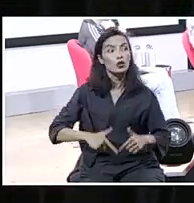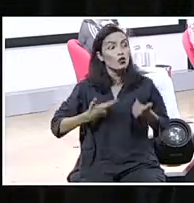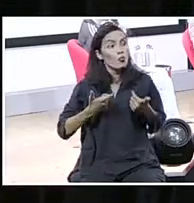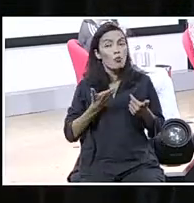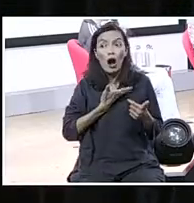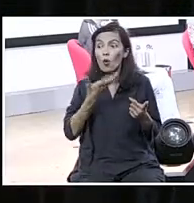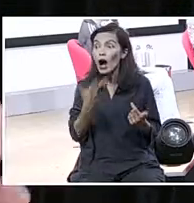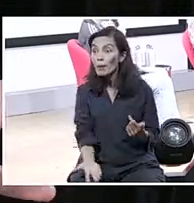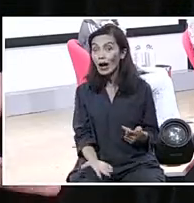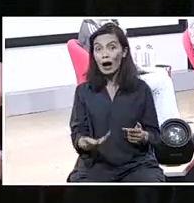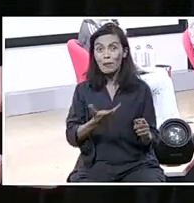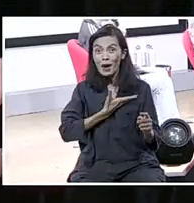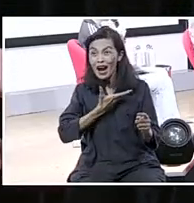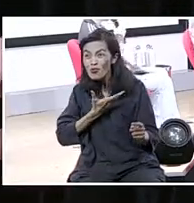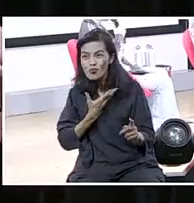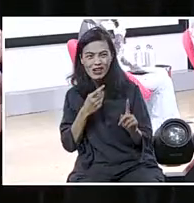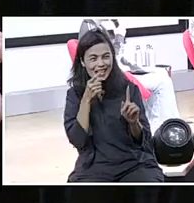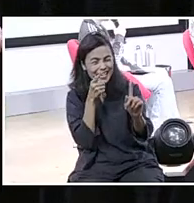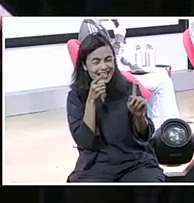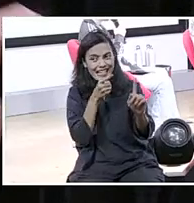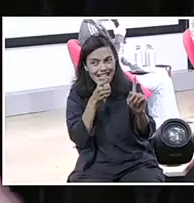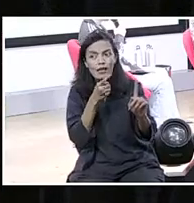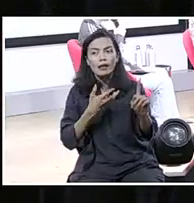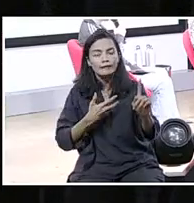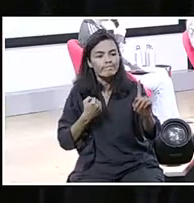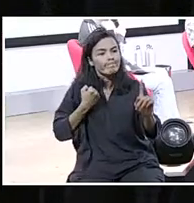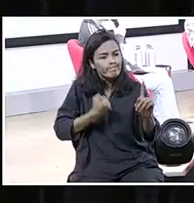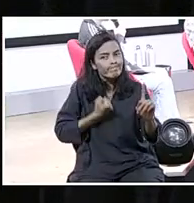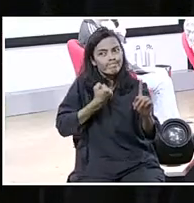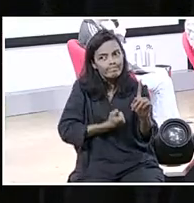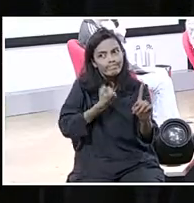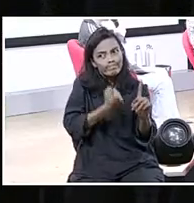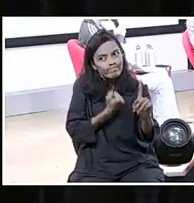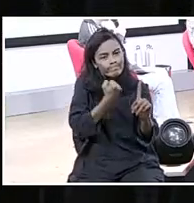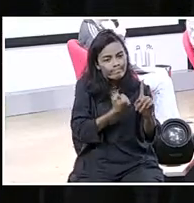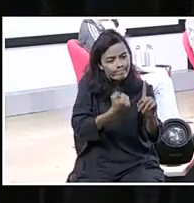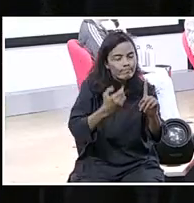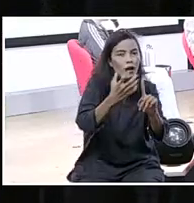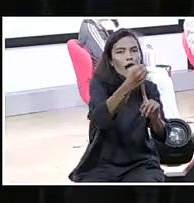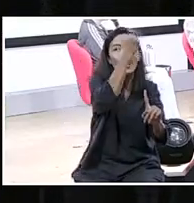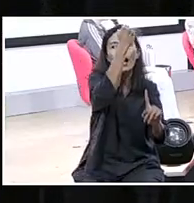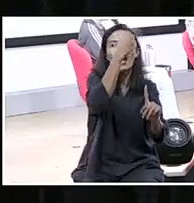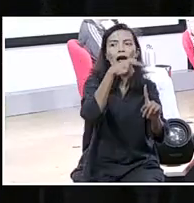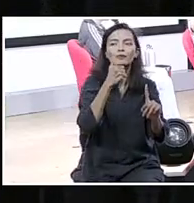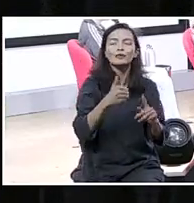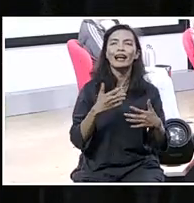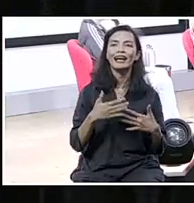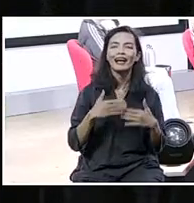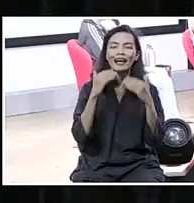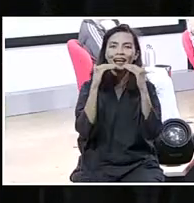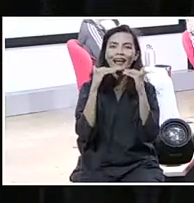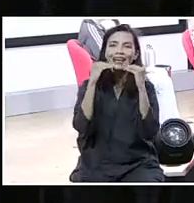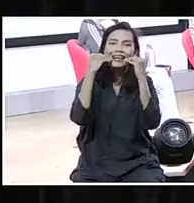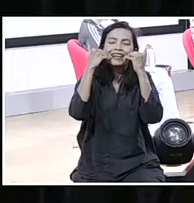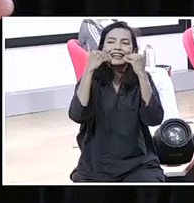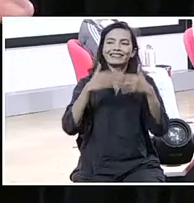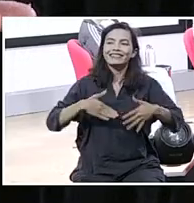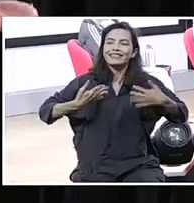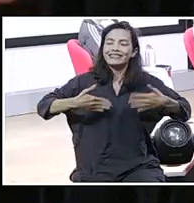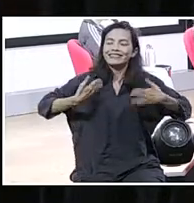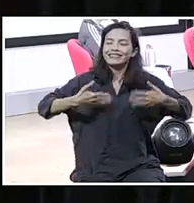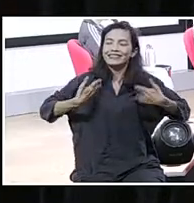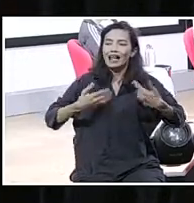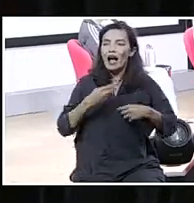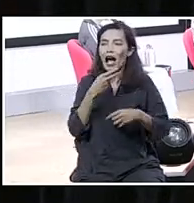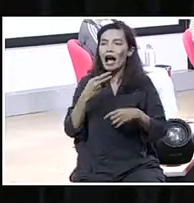is, and follow it. Follow it to the end, because that's what's going to make you happy. Not what's on social media, not what